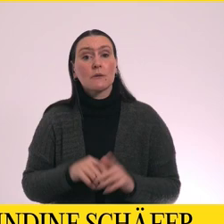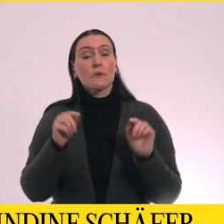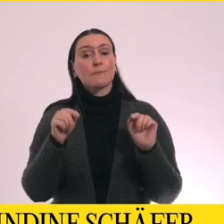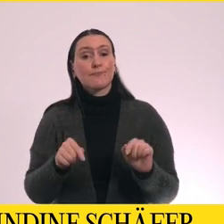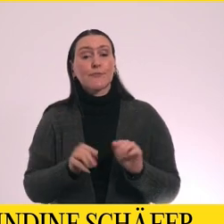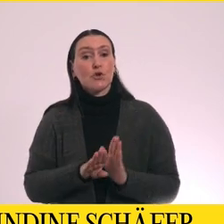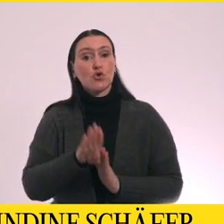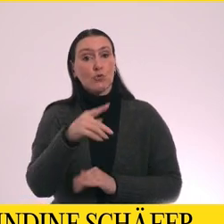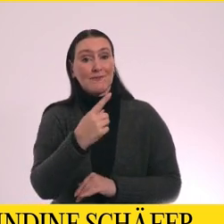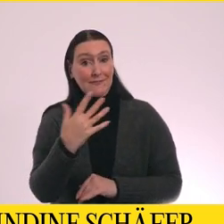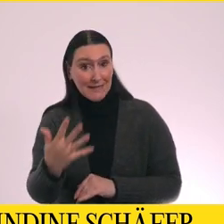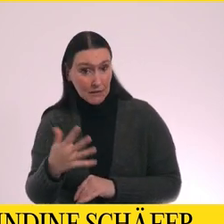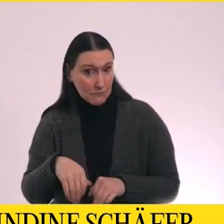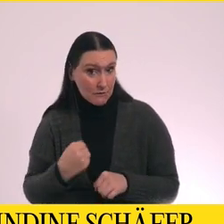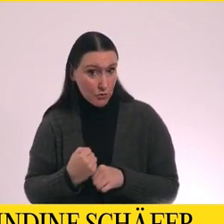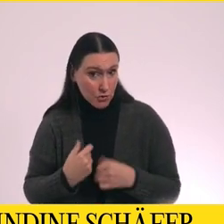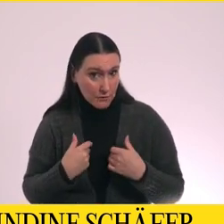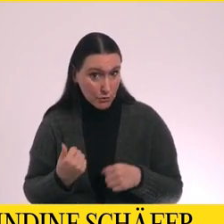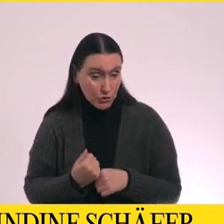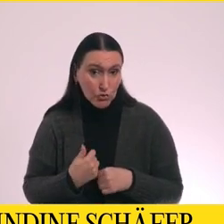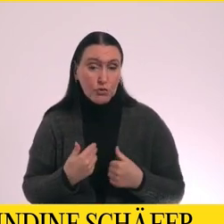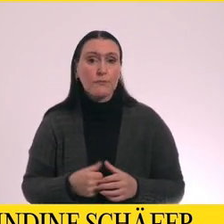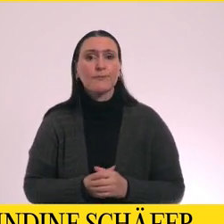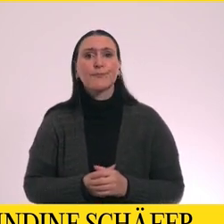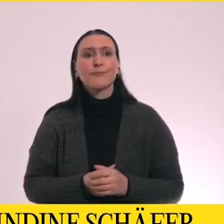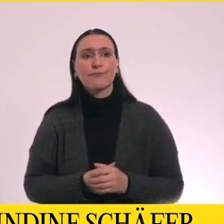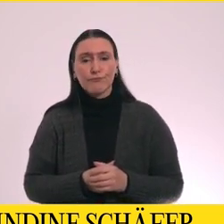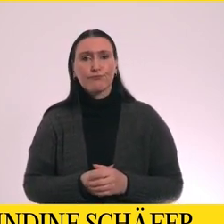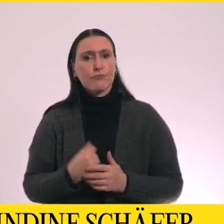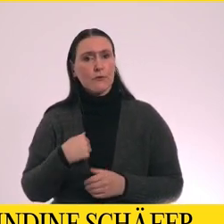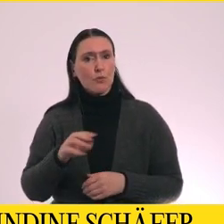to bring, first of all,